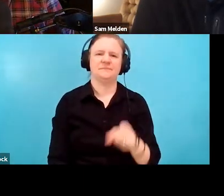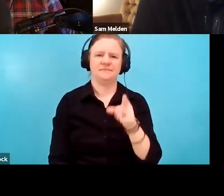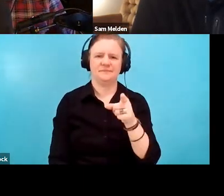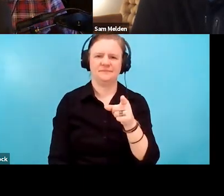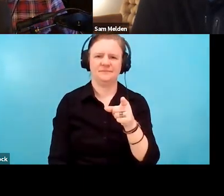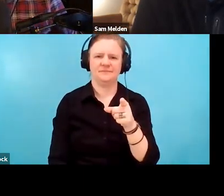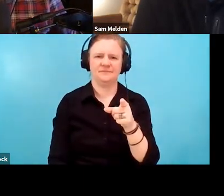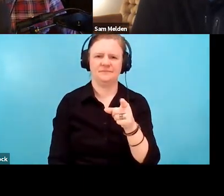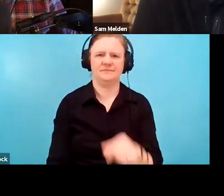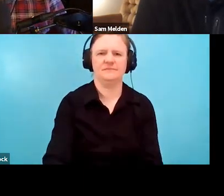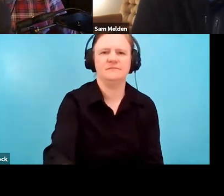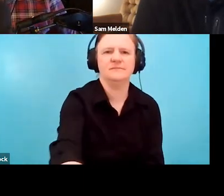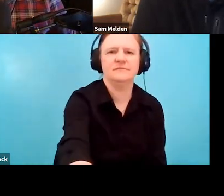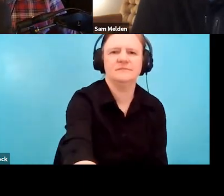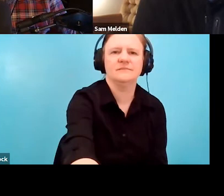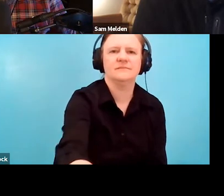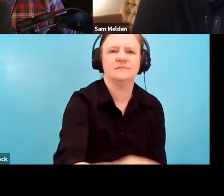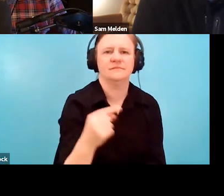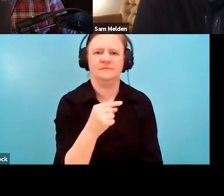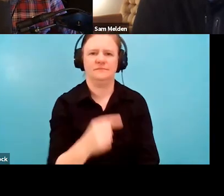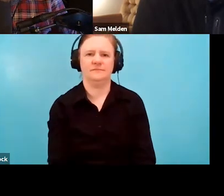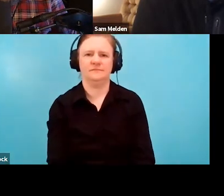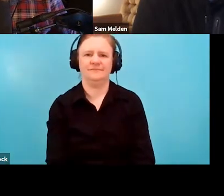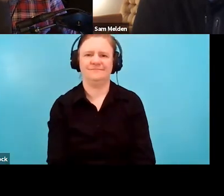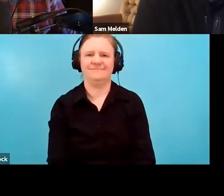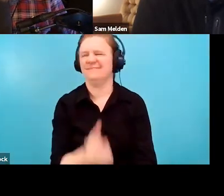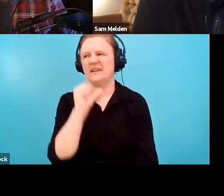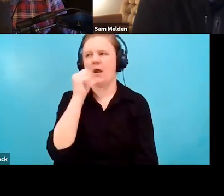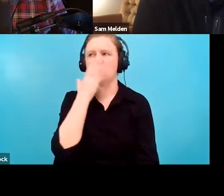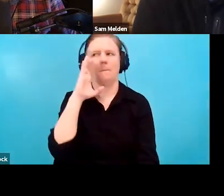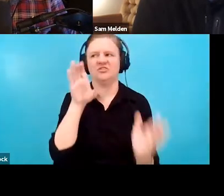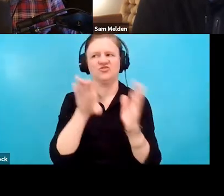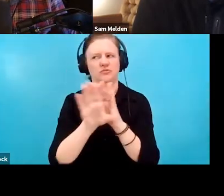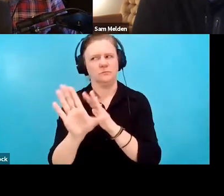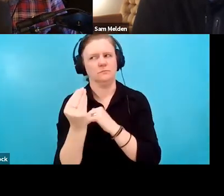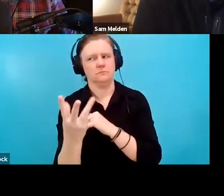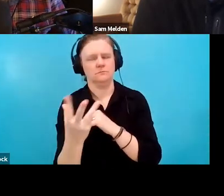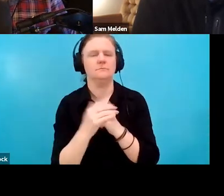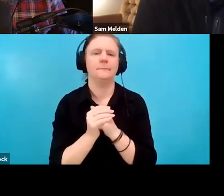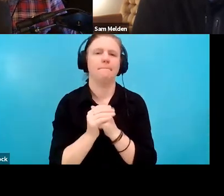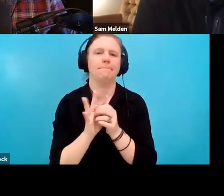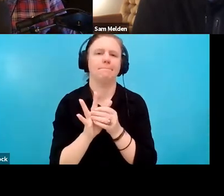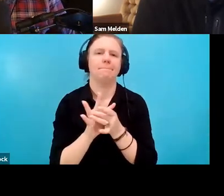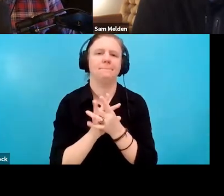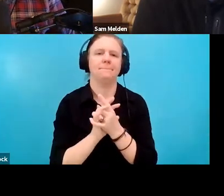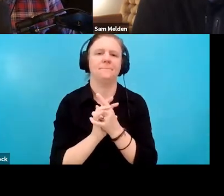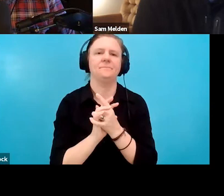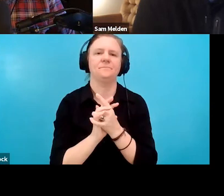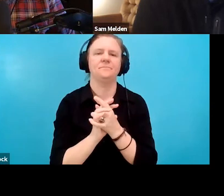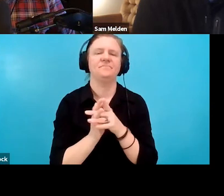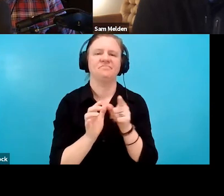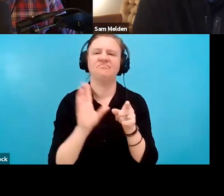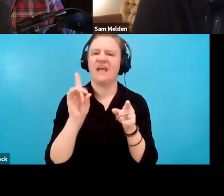this to the screen. This is not a very good Polaroid picture, but I posted this